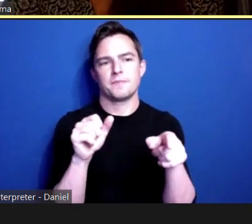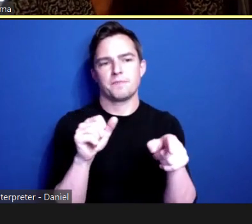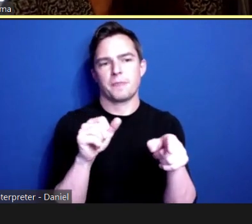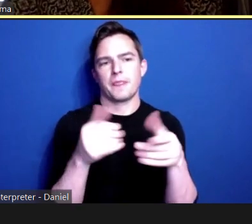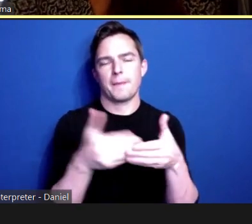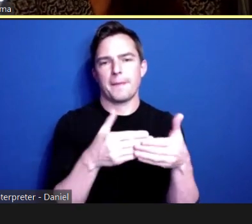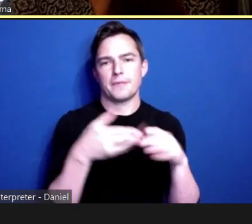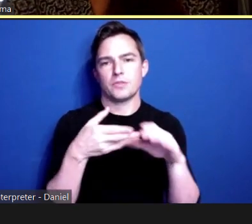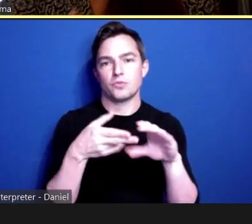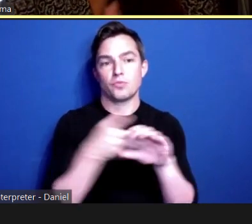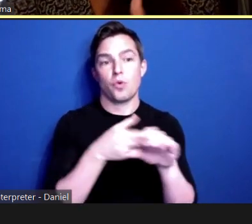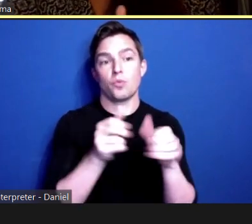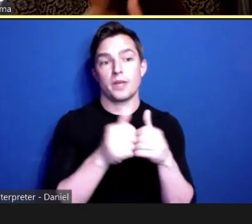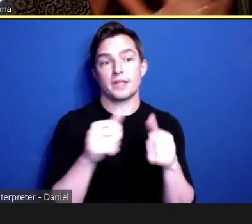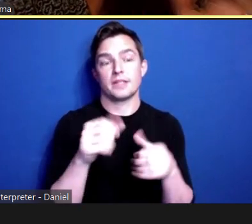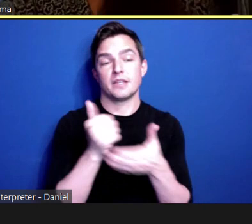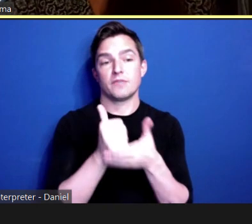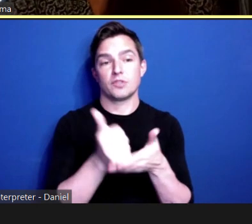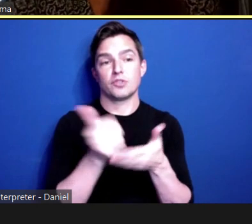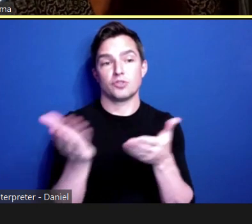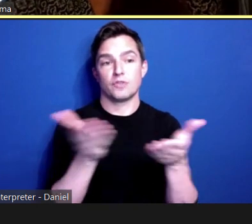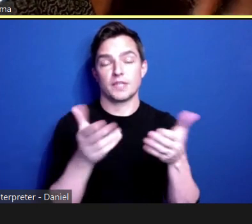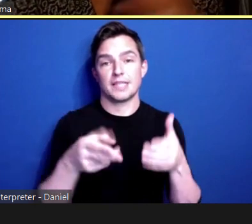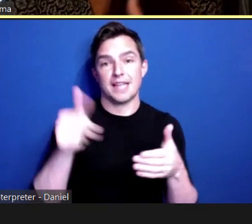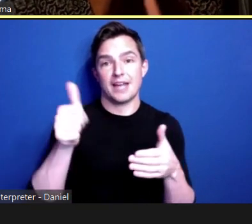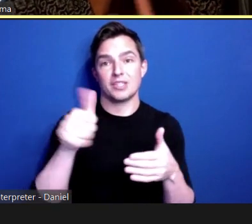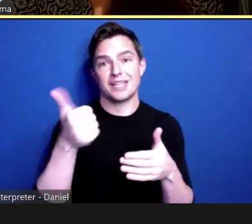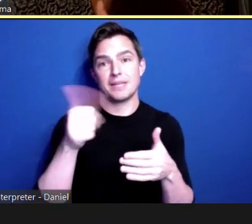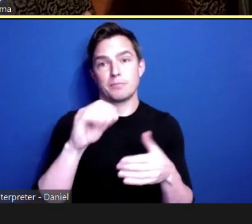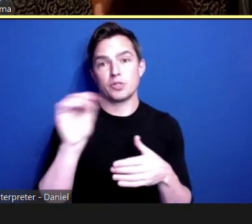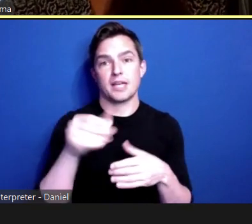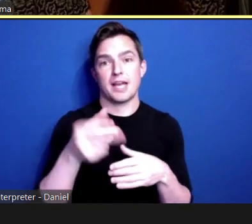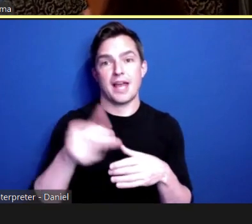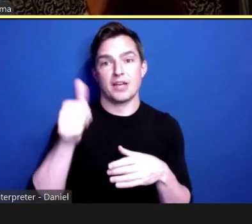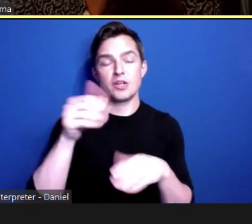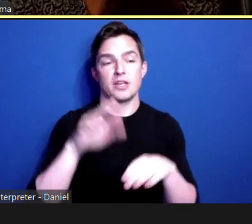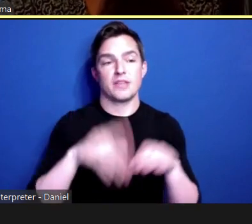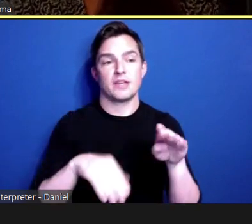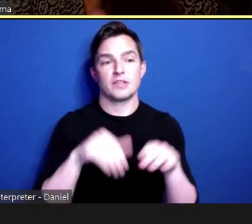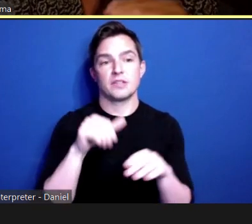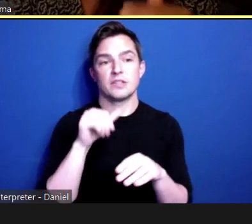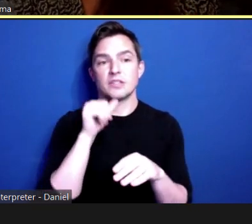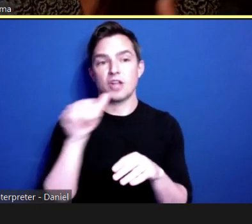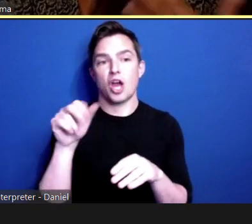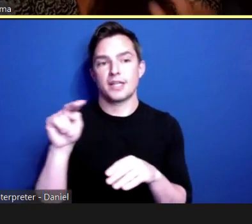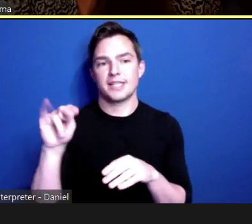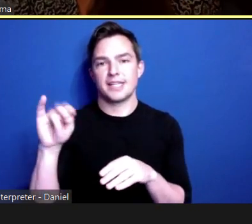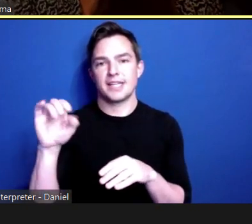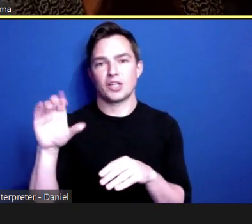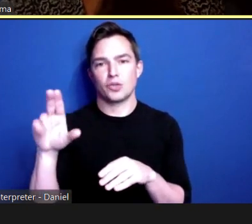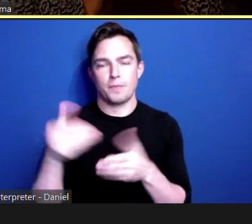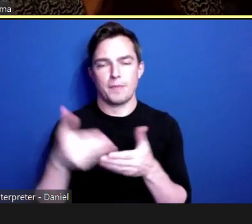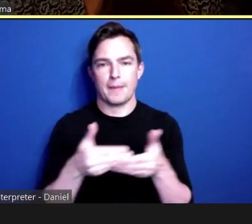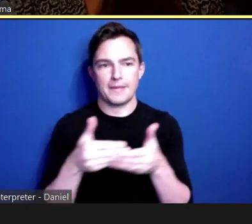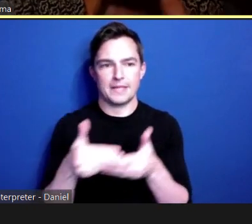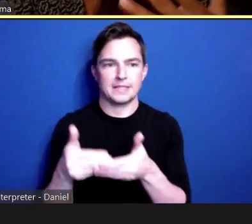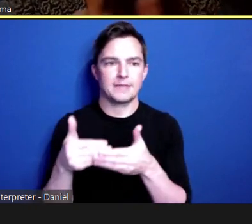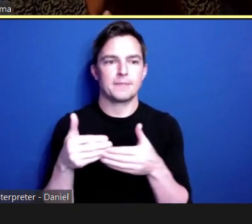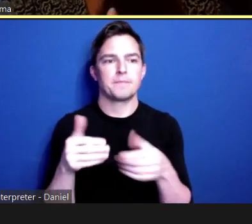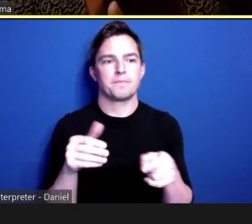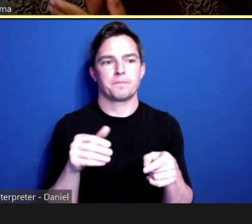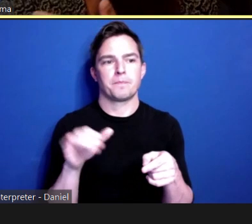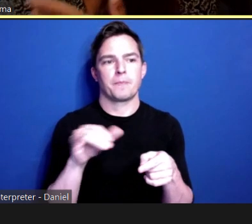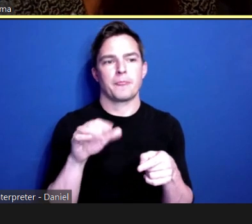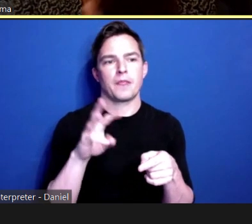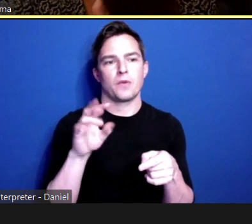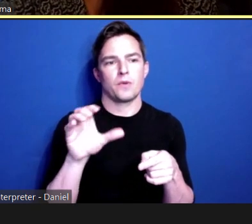intervention services is higher, 10% higher than for non-NICU babies. And the same is for WIC babies. The